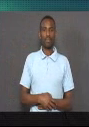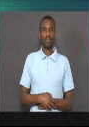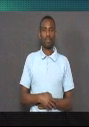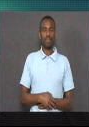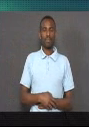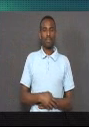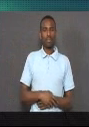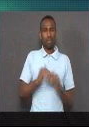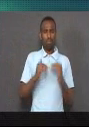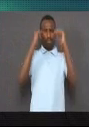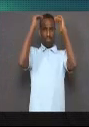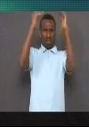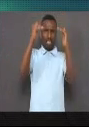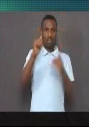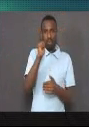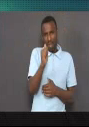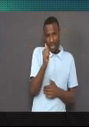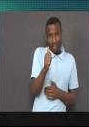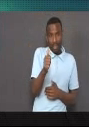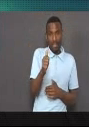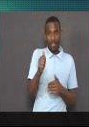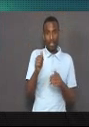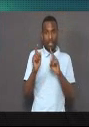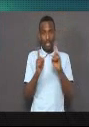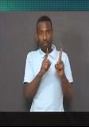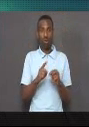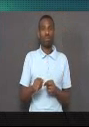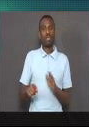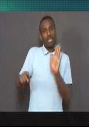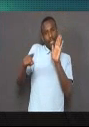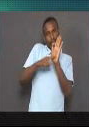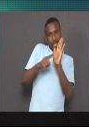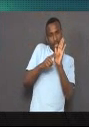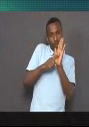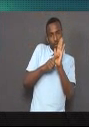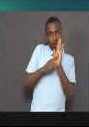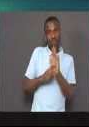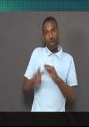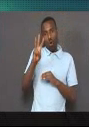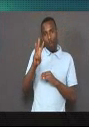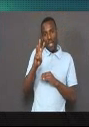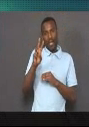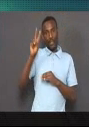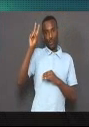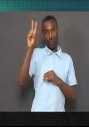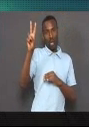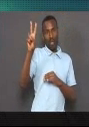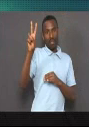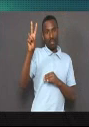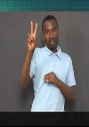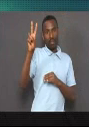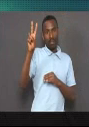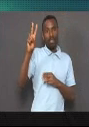The maximum size of acceleration is the negative value of the